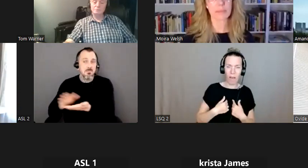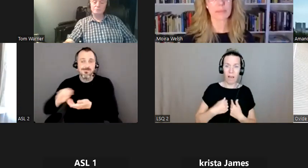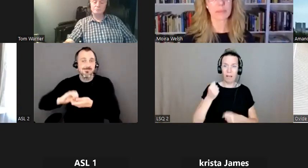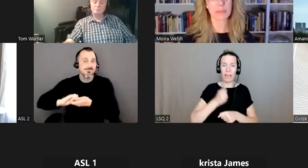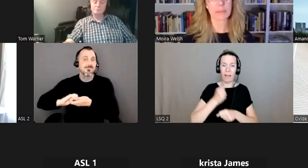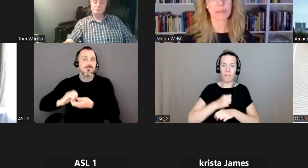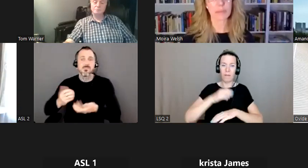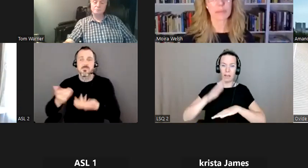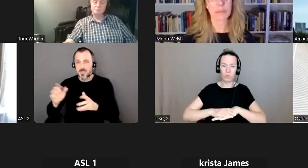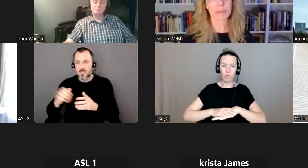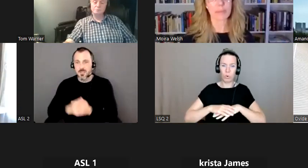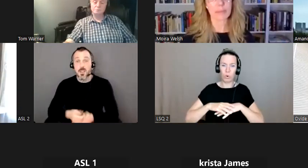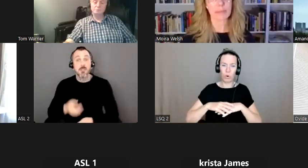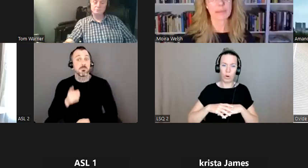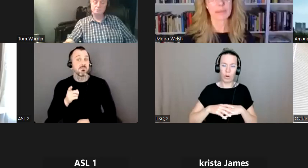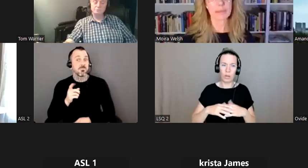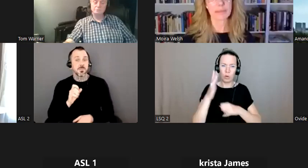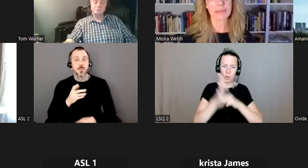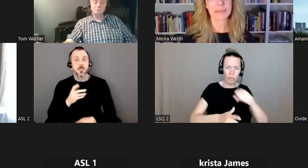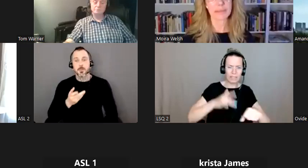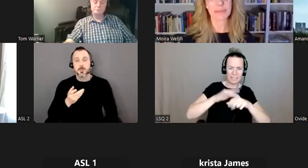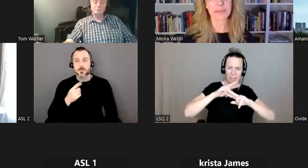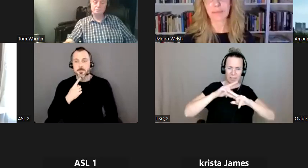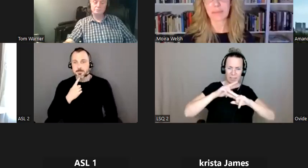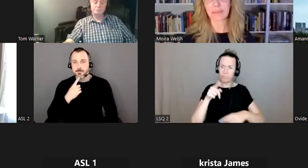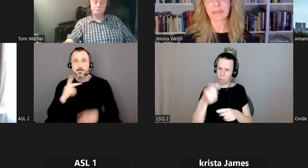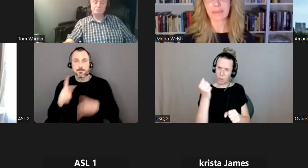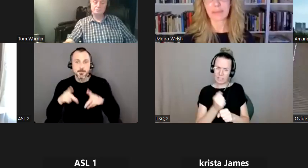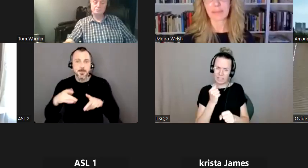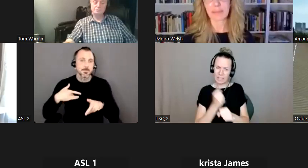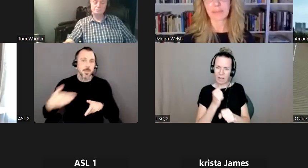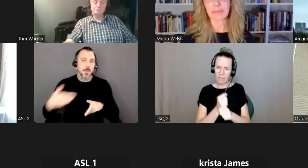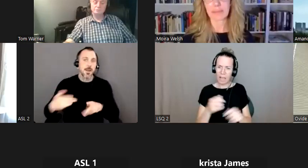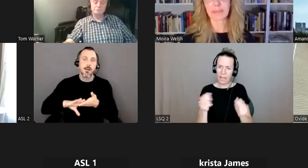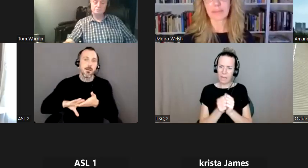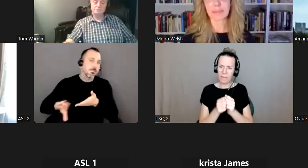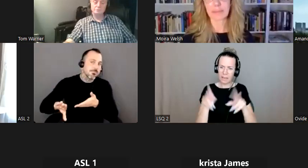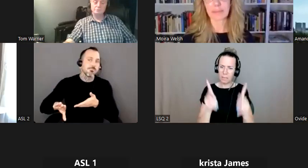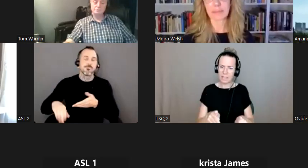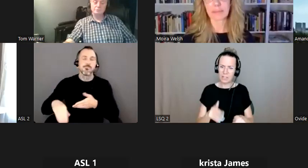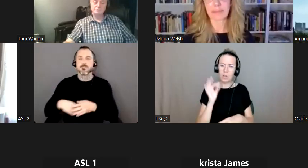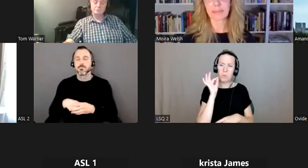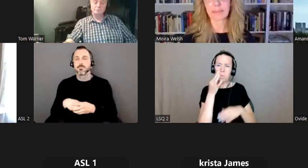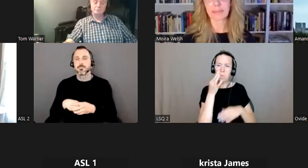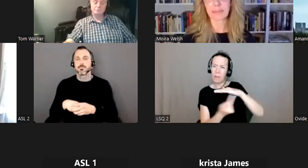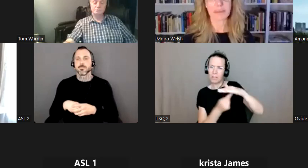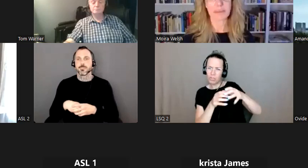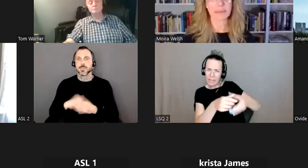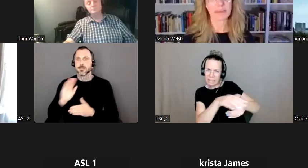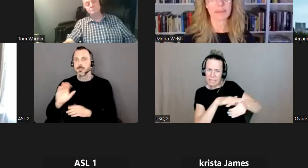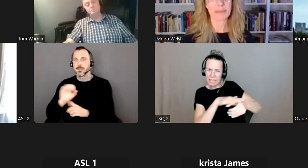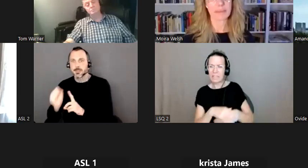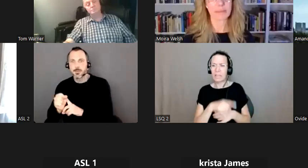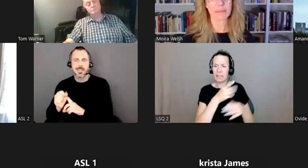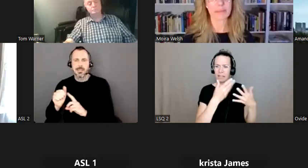a lot for people who have marginalized voices, people who have lived in precarious situations.